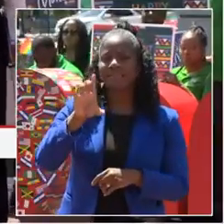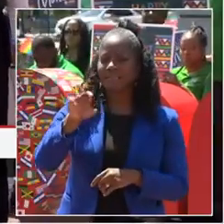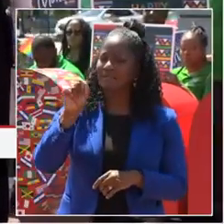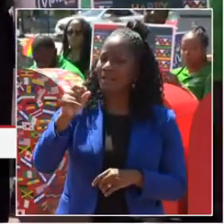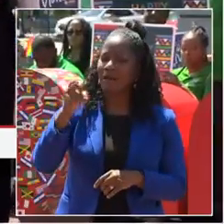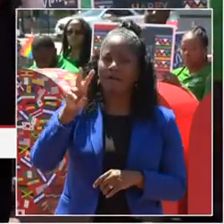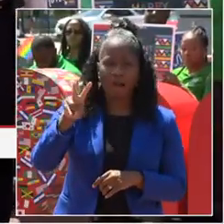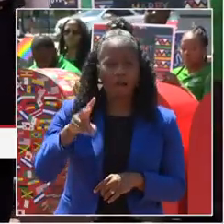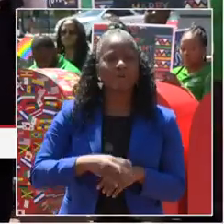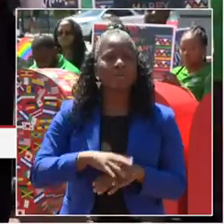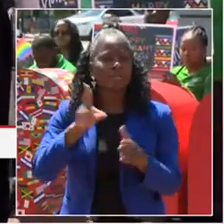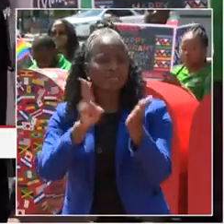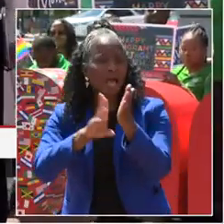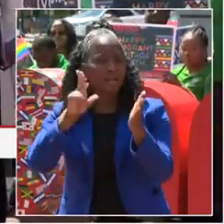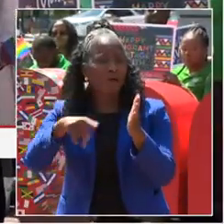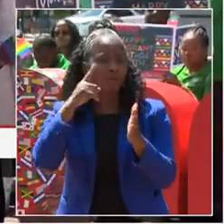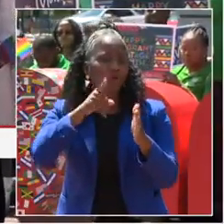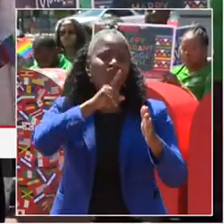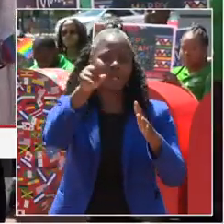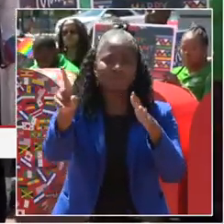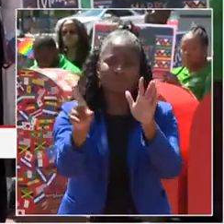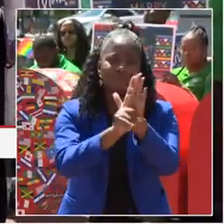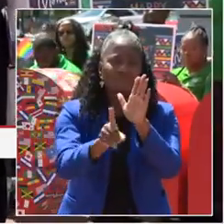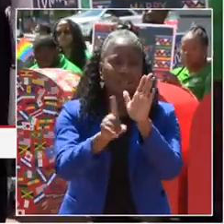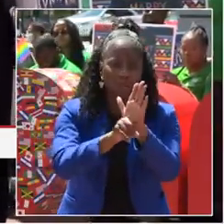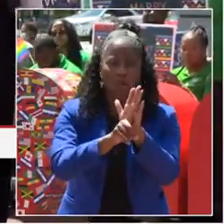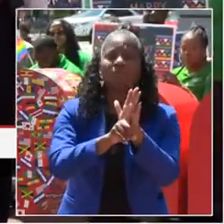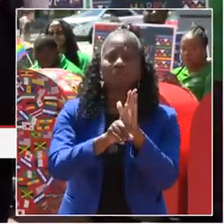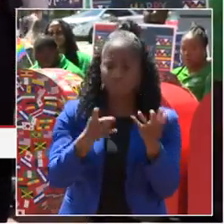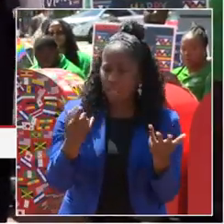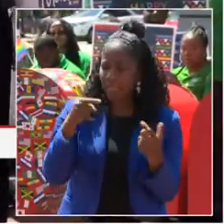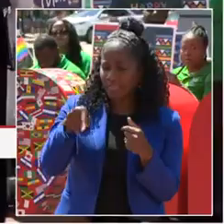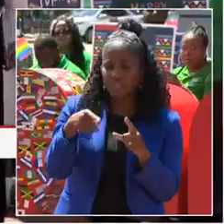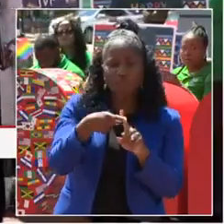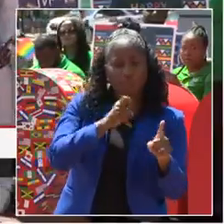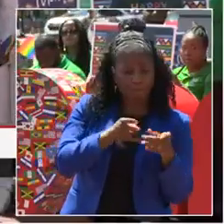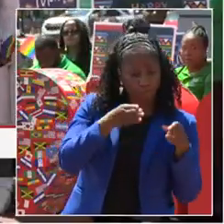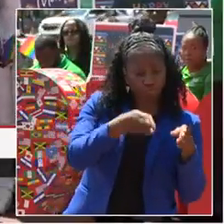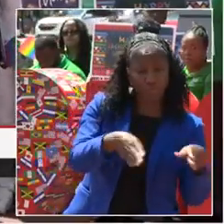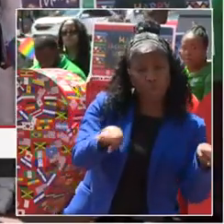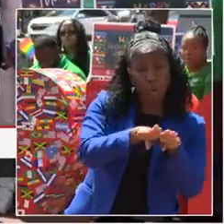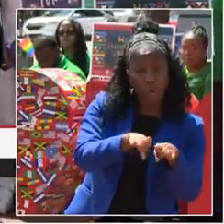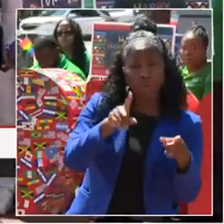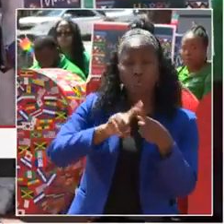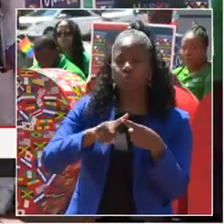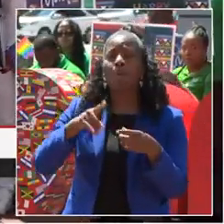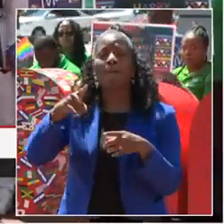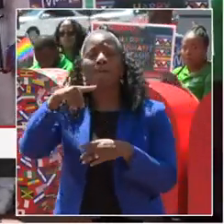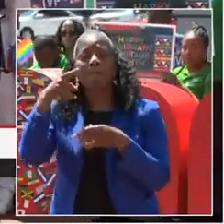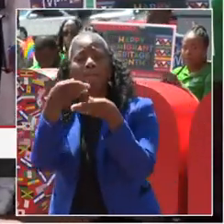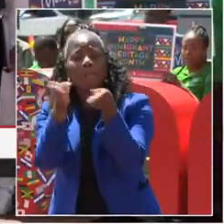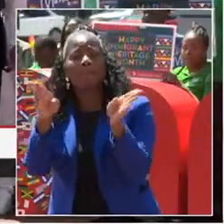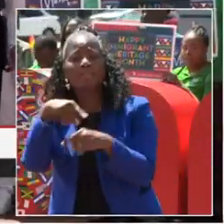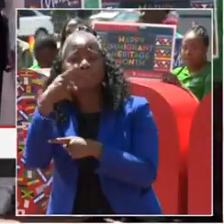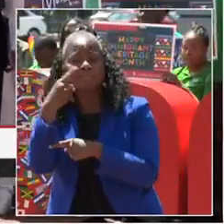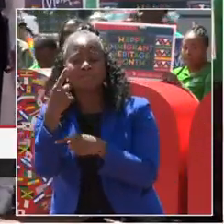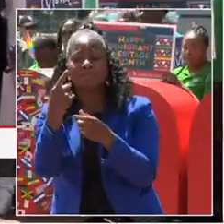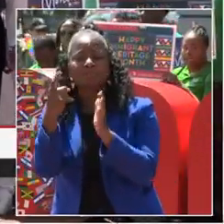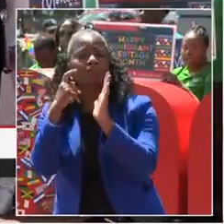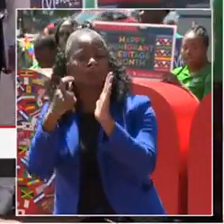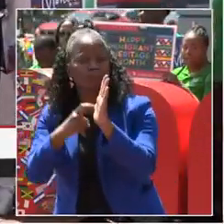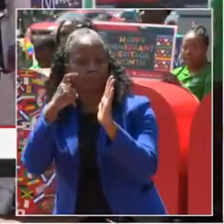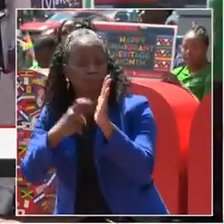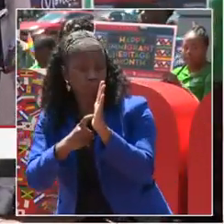to receive real-time alerts. These alerts range from street closures to public safety notifications. And you